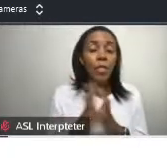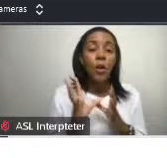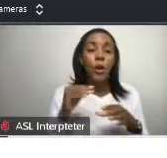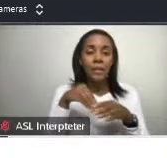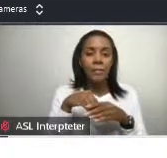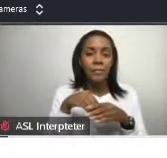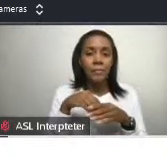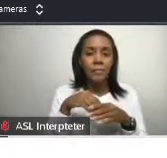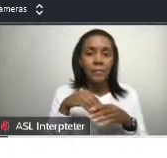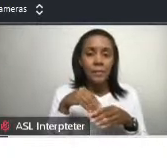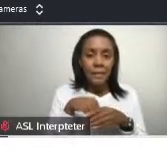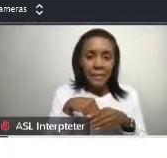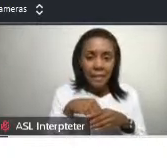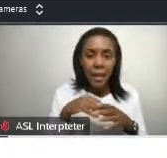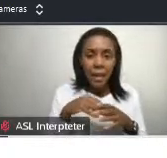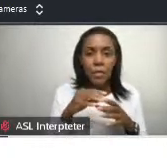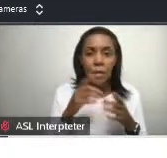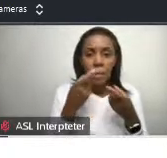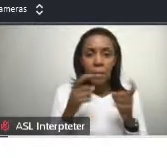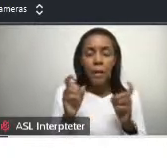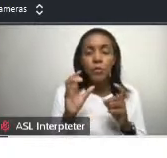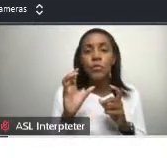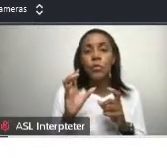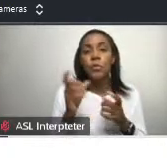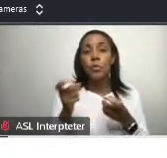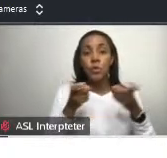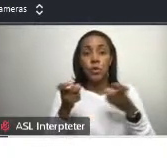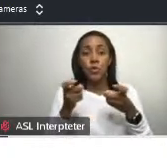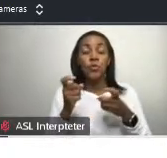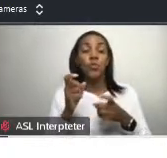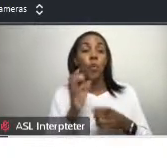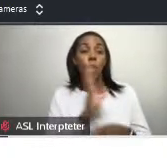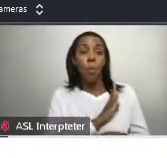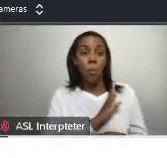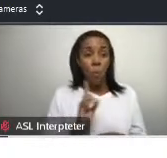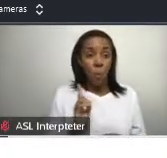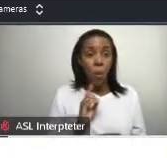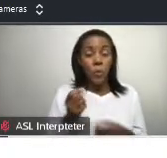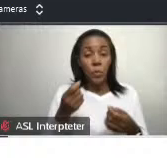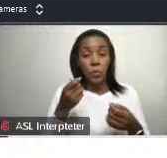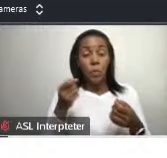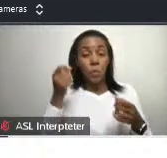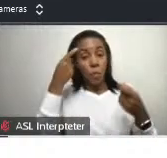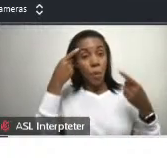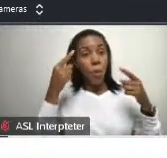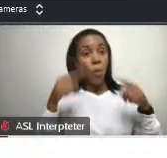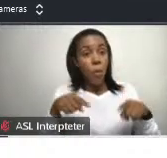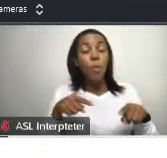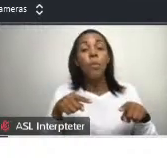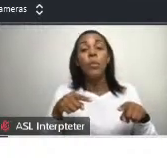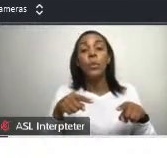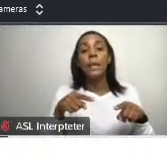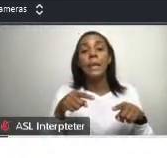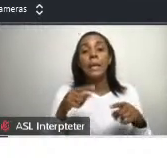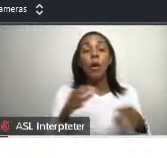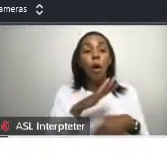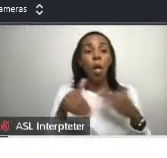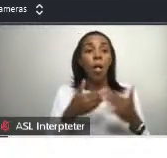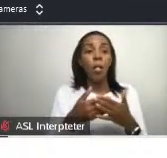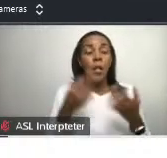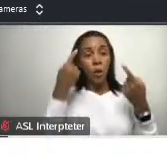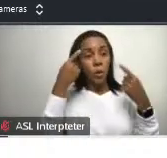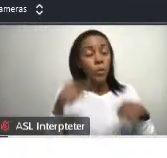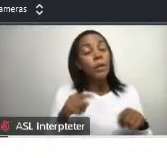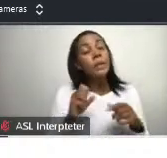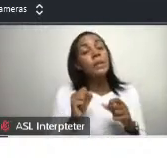resolution. Land Use Control Board approved this application unanimously and they recommended approval with conditions. Mr.